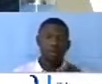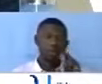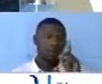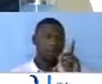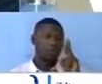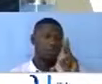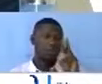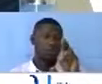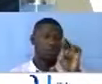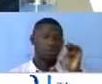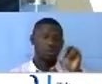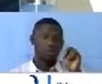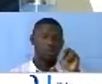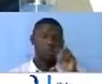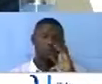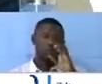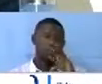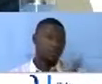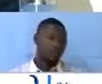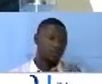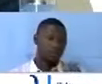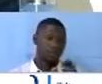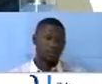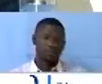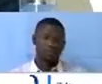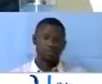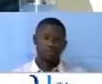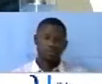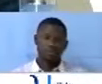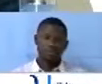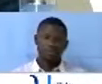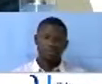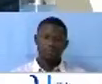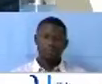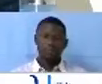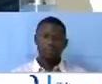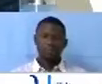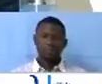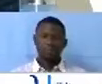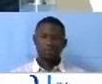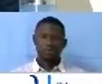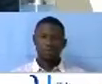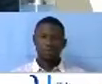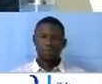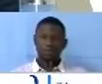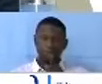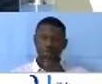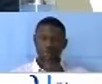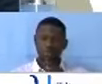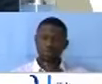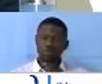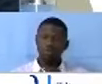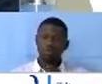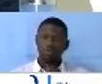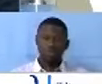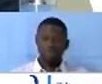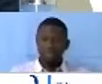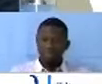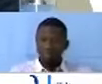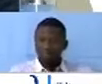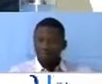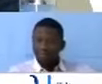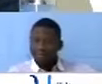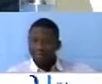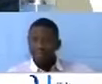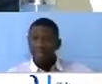na dara lo xamne feenalu len ko ci bi nga xamne mo won report bobu ngeen defaron. Did you put in a reservation? Amna dal lo len deron. I